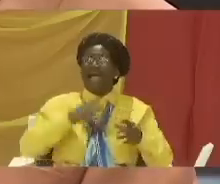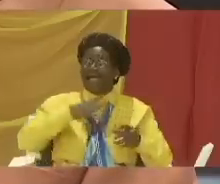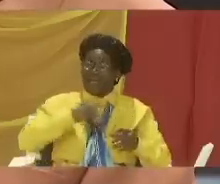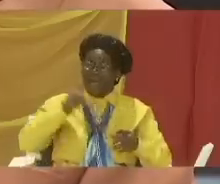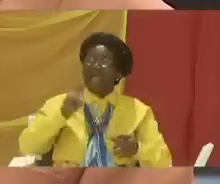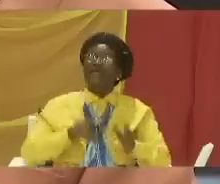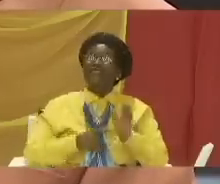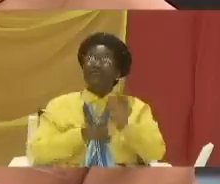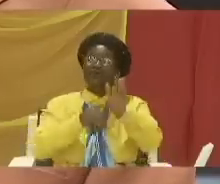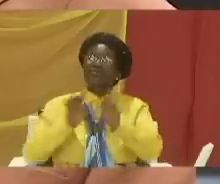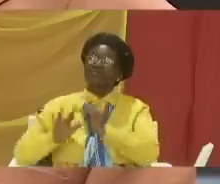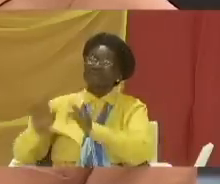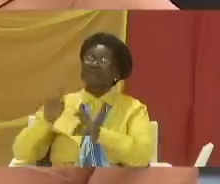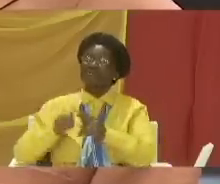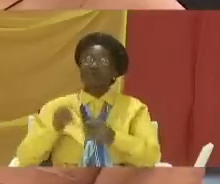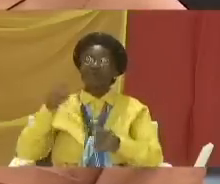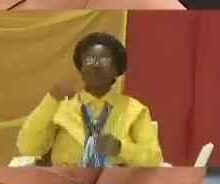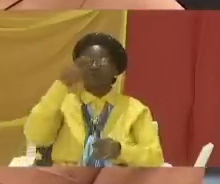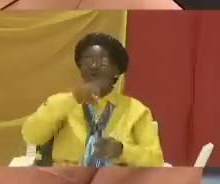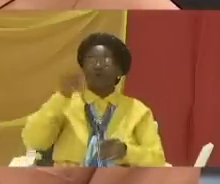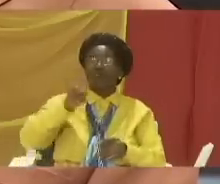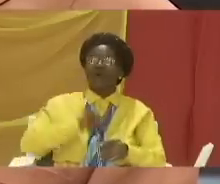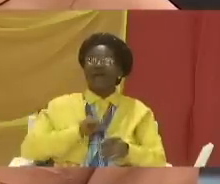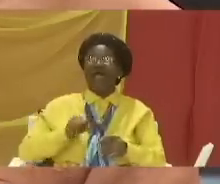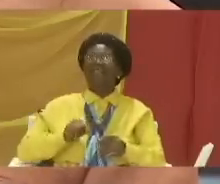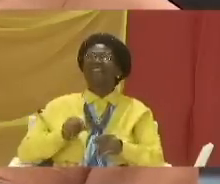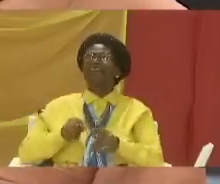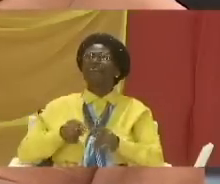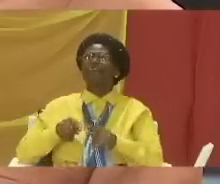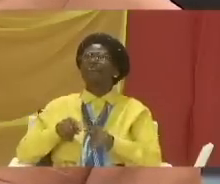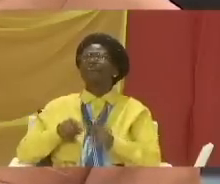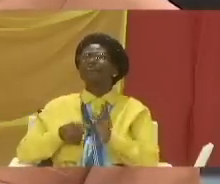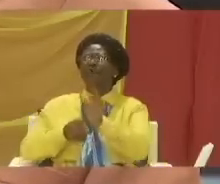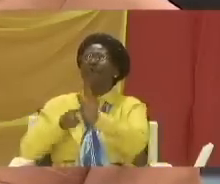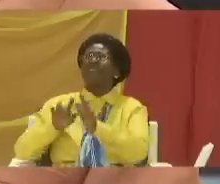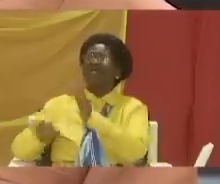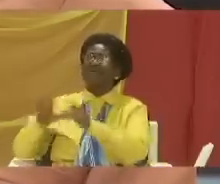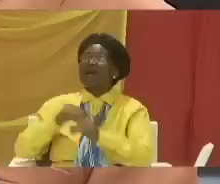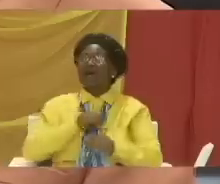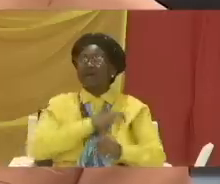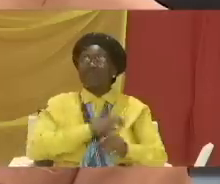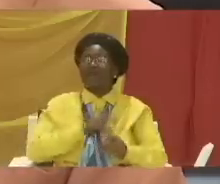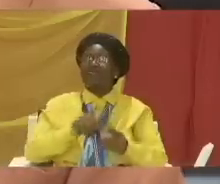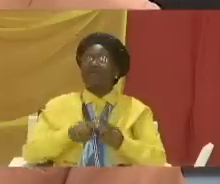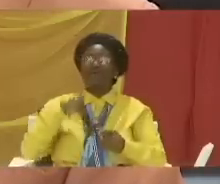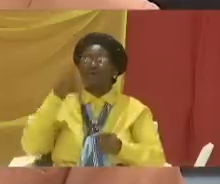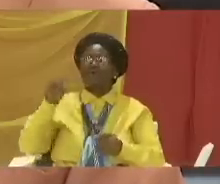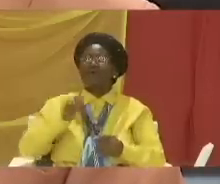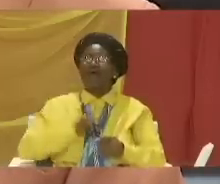I will show compassion. But he said, if you